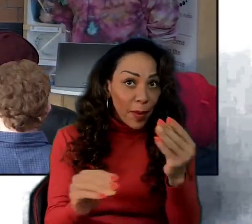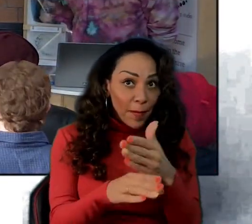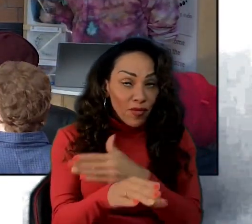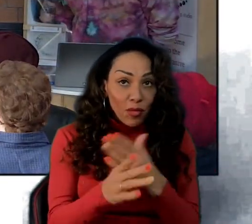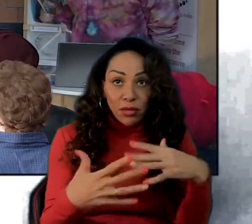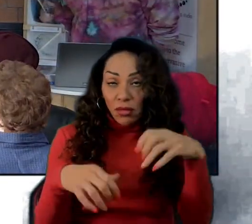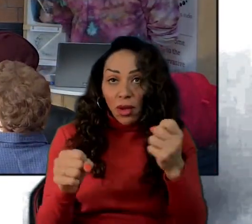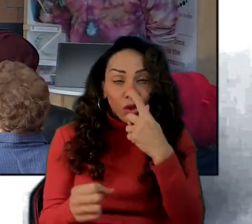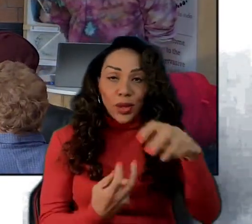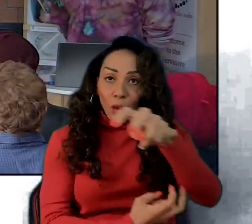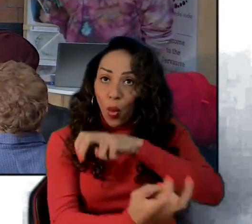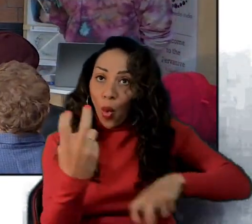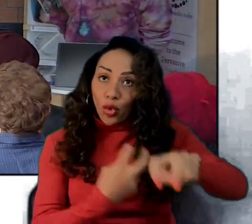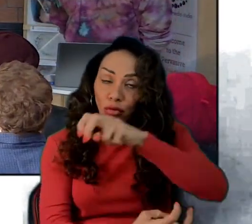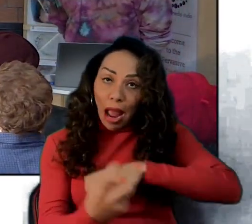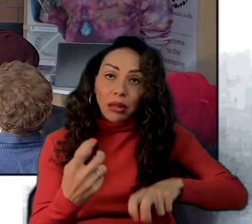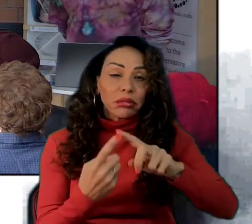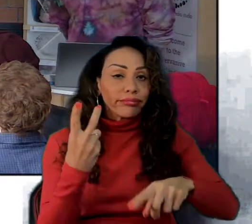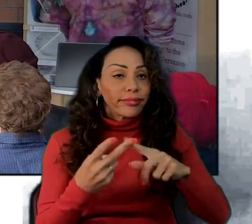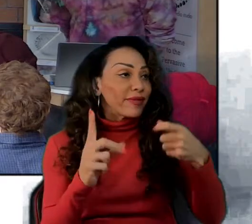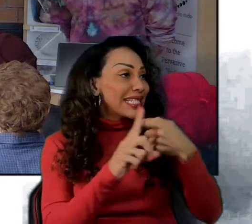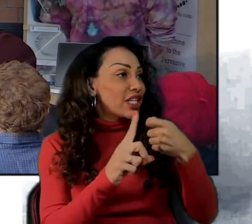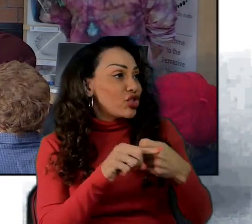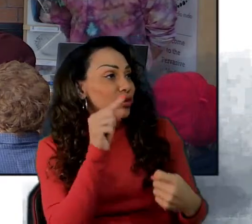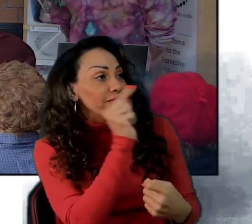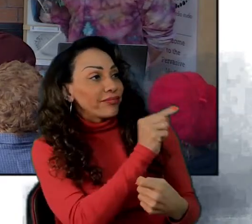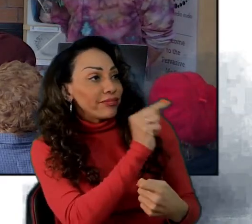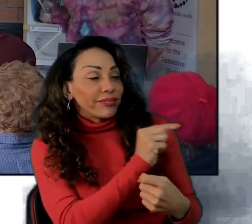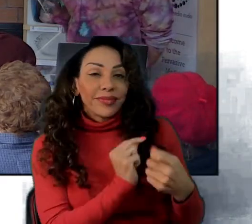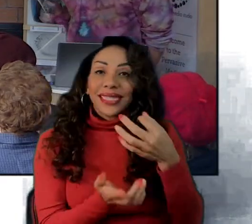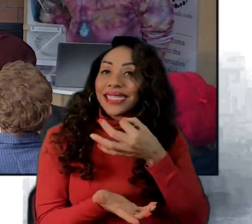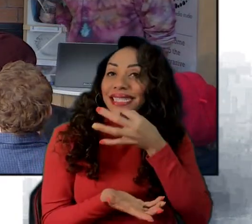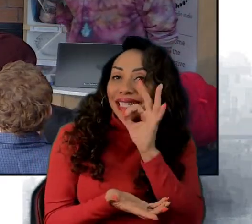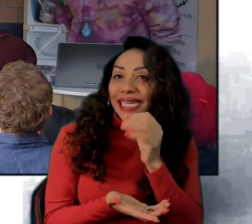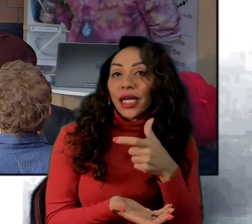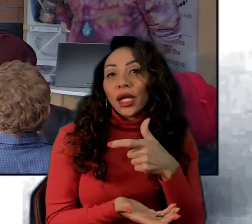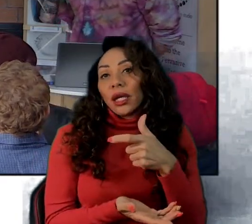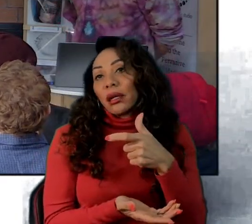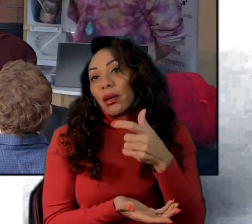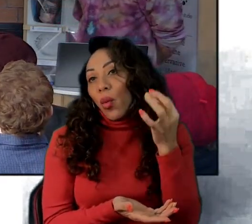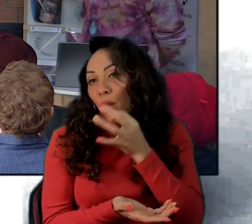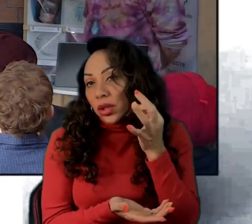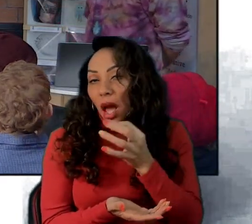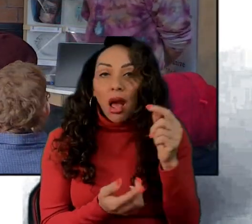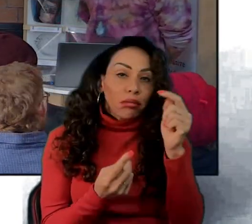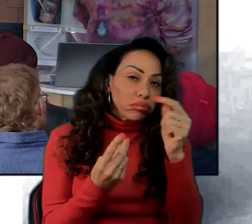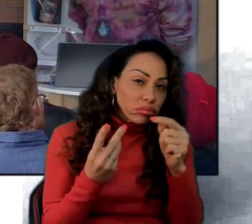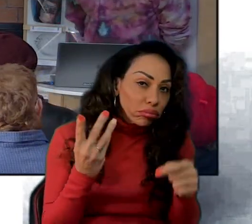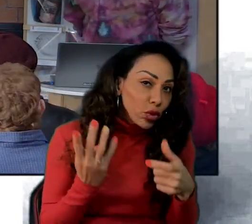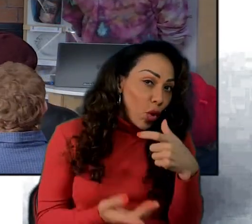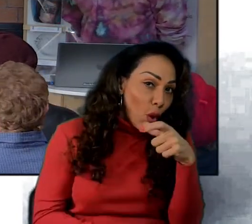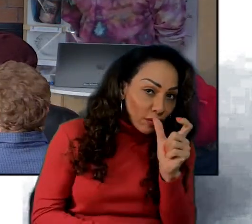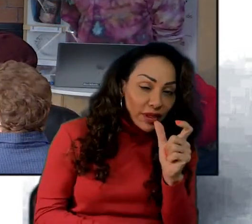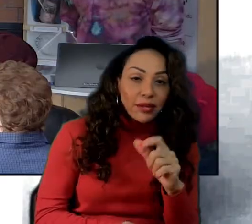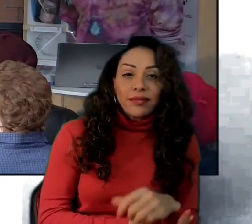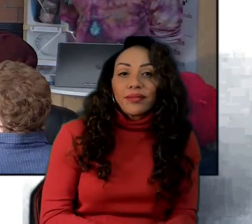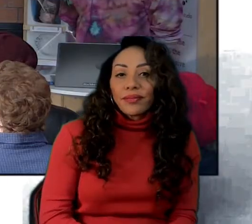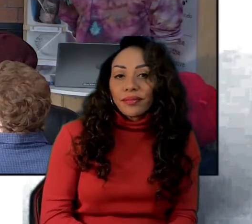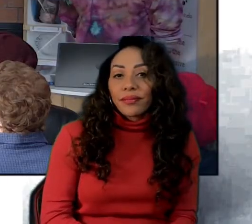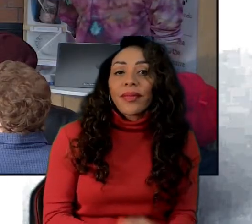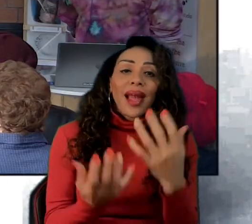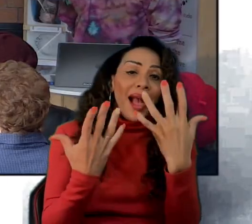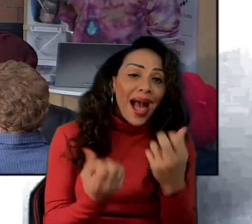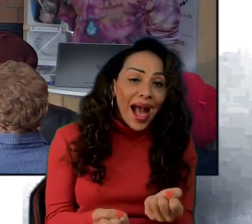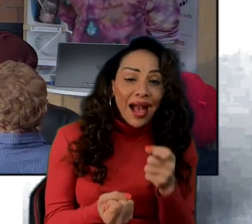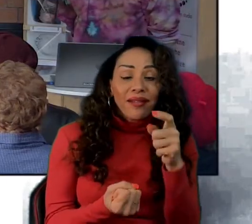free to move around. There's a kitchen back there. You're welcome to grab some tea or coffee or a glass of water. We do have a quiet space just next to this